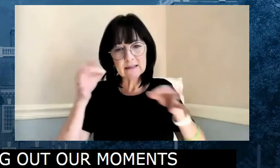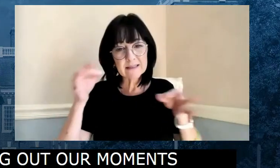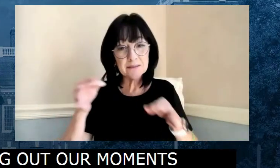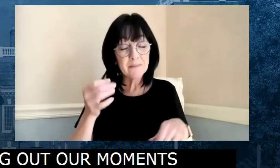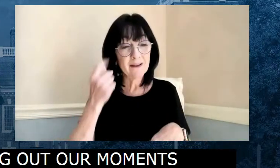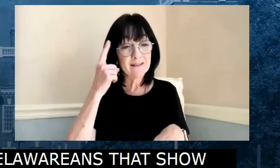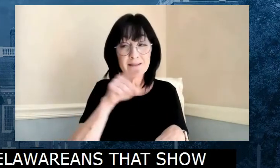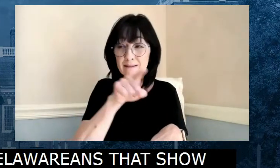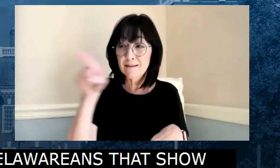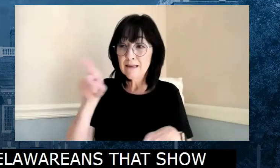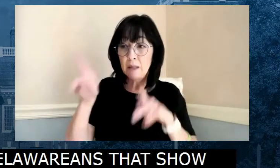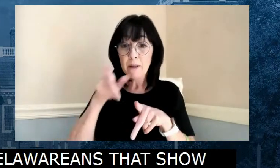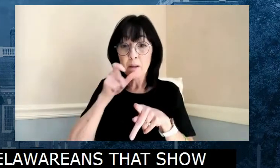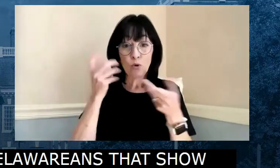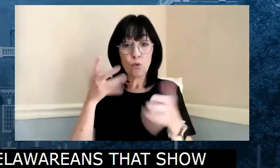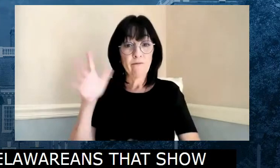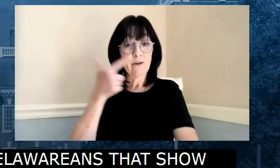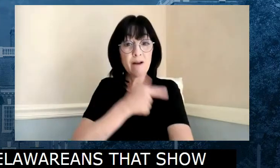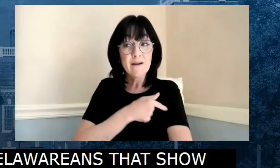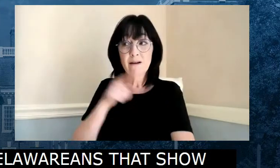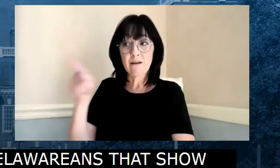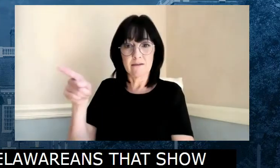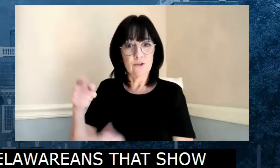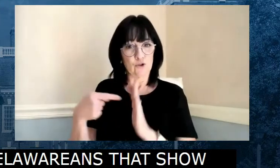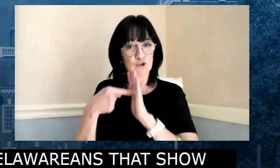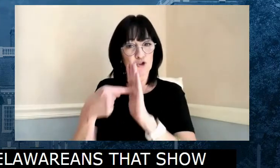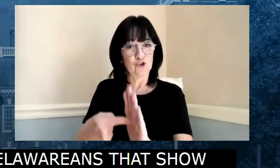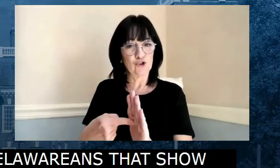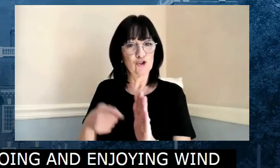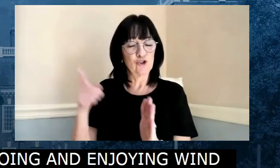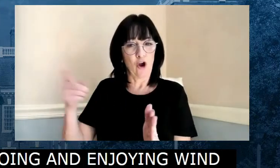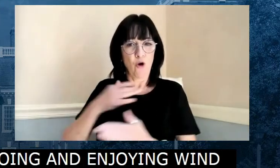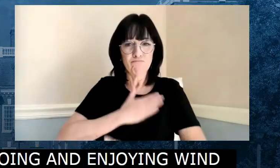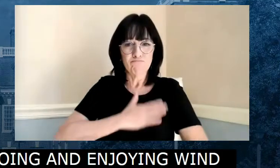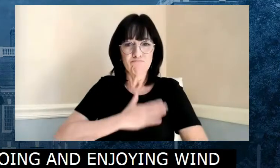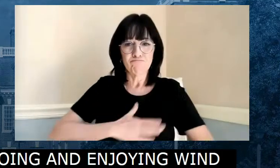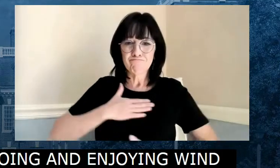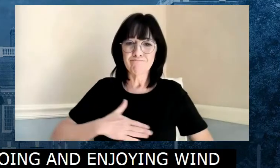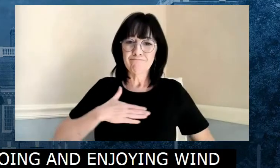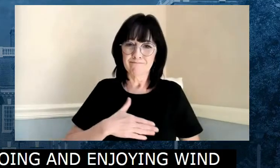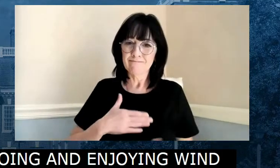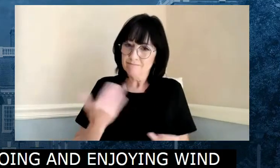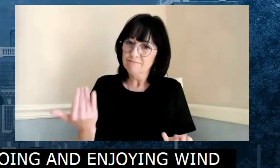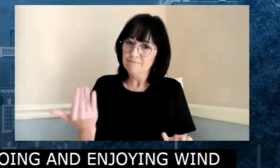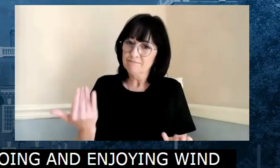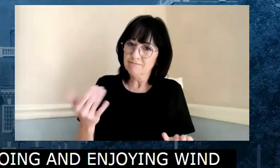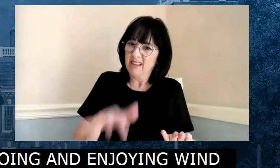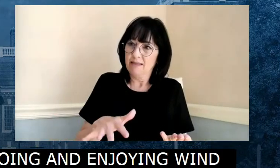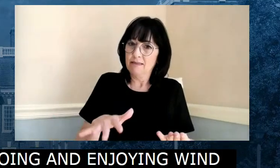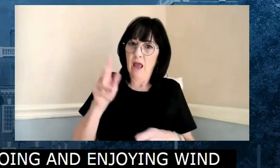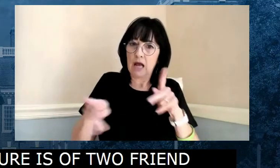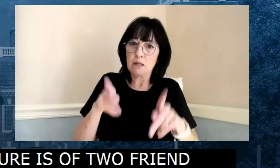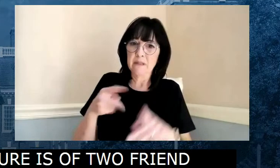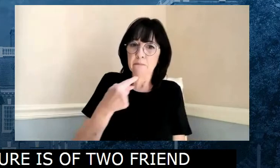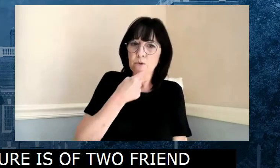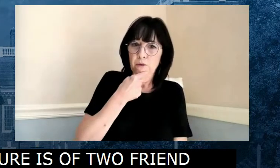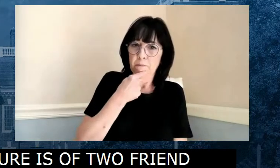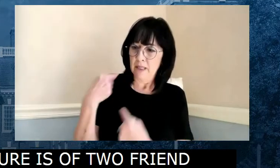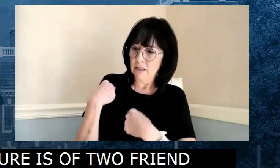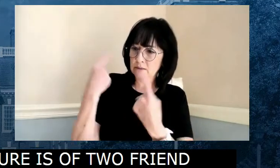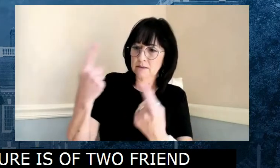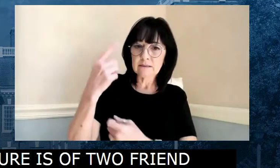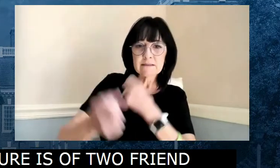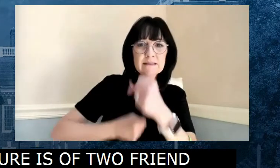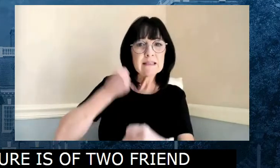enjoying once we're vaccinated. So this picture is of two friends having fun at a cookout, something we know many people have missed doing over the last